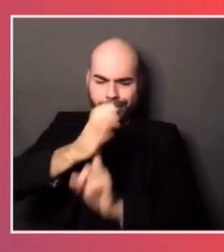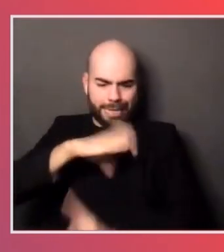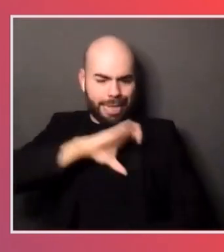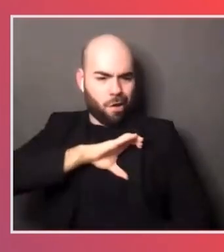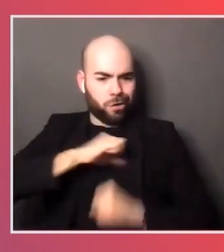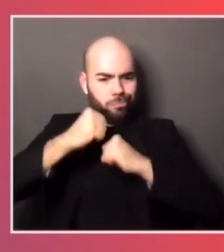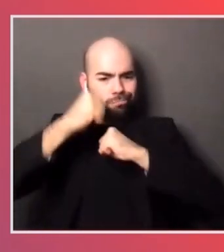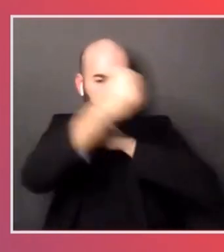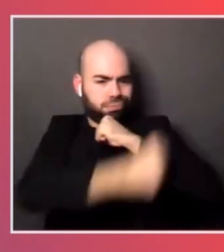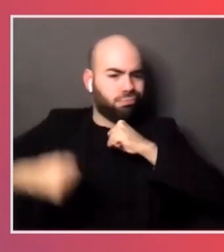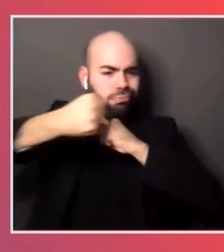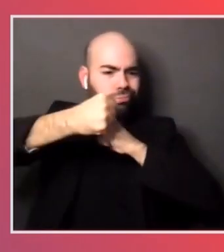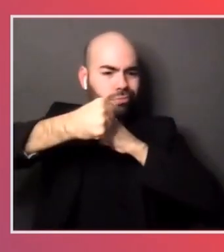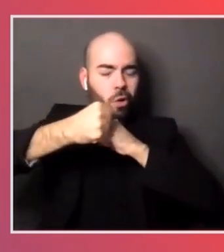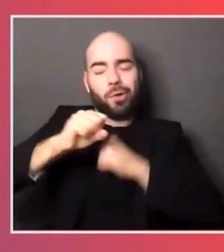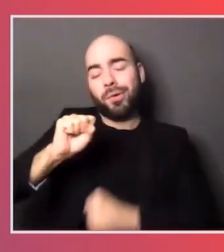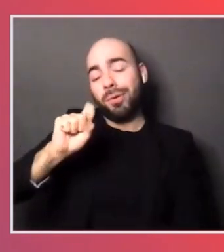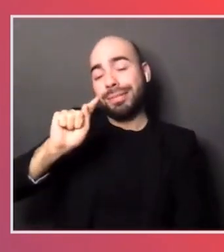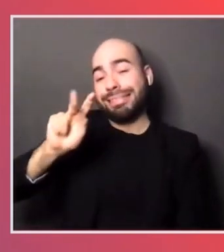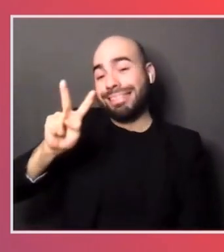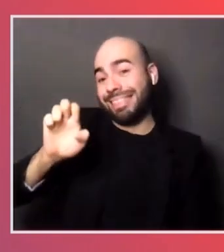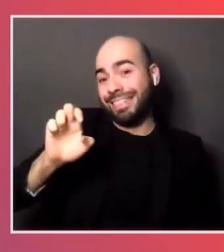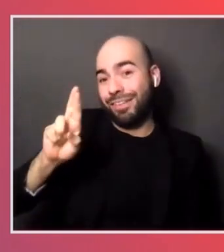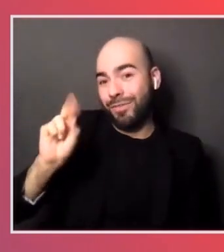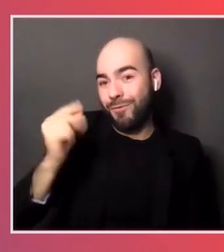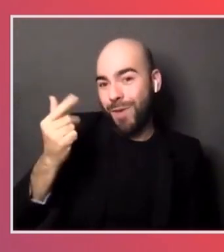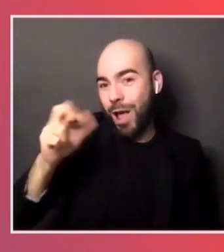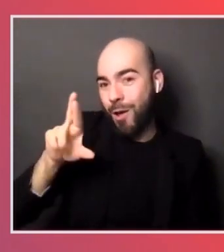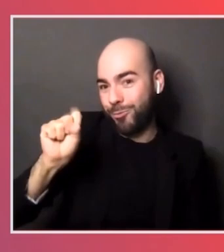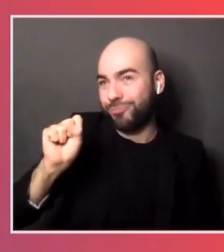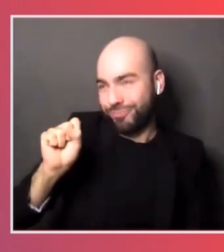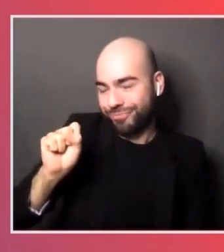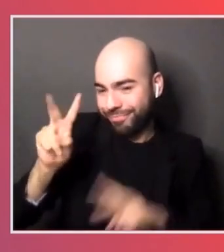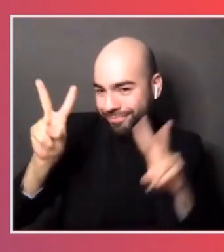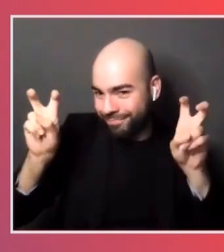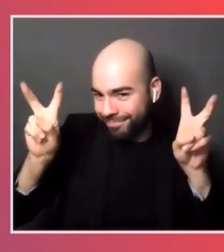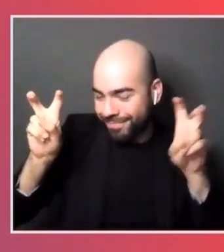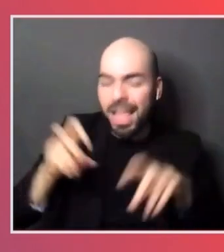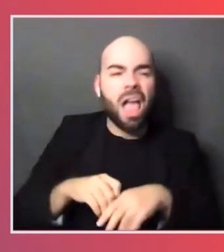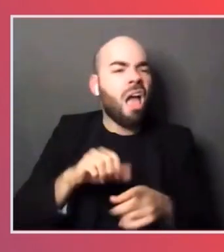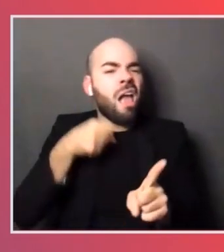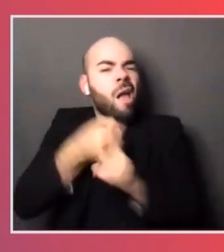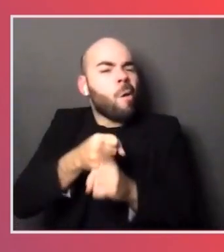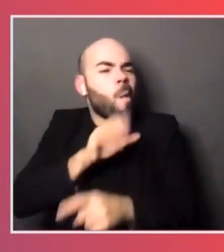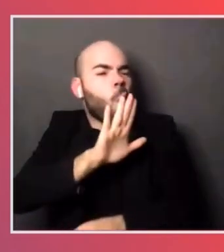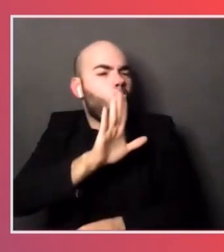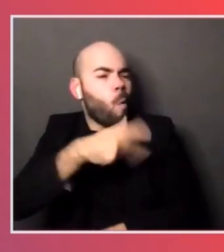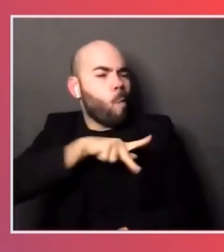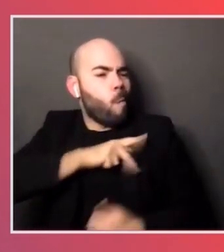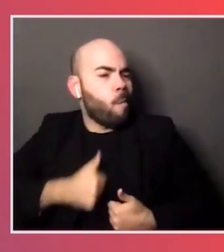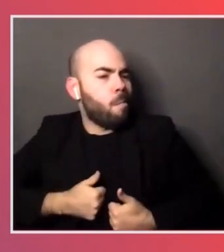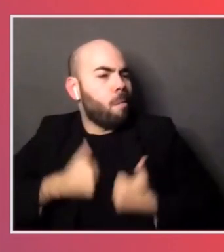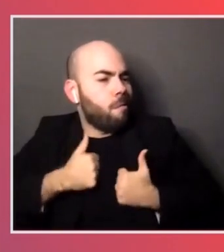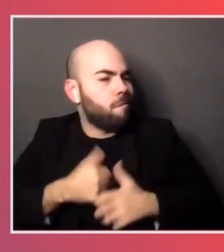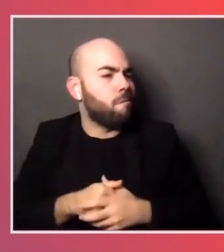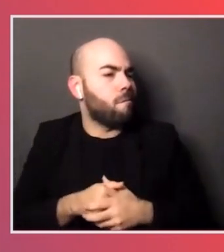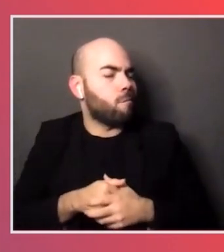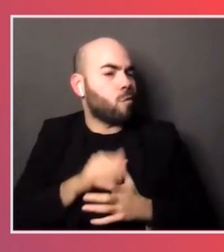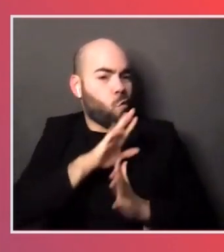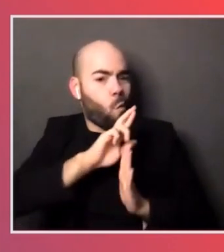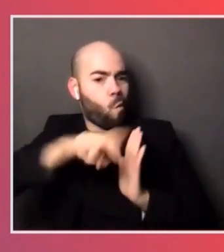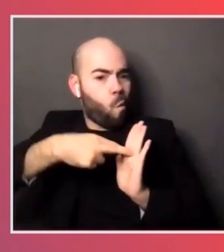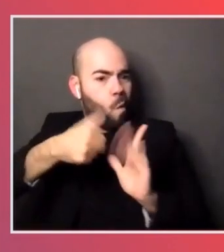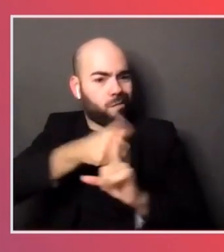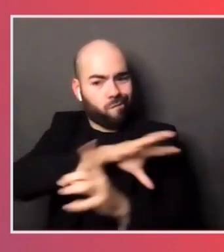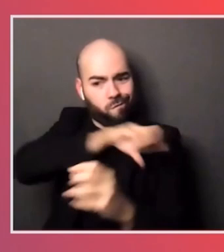Rogers, affected your personal life and your role in politics? There she goes.